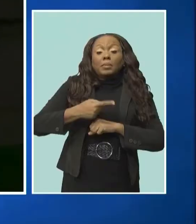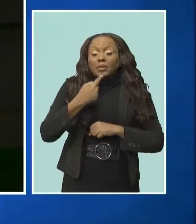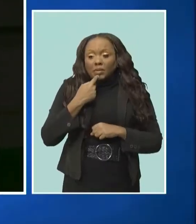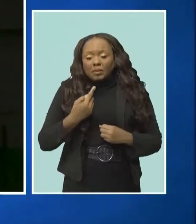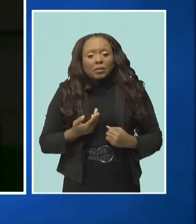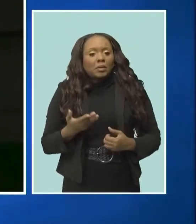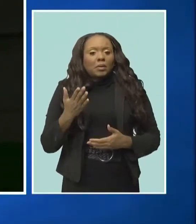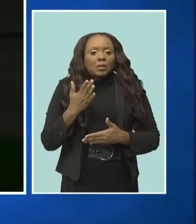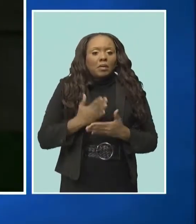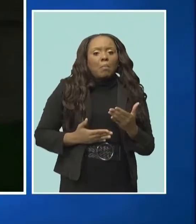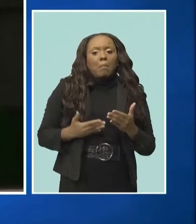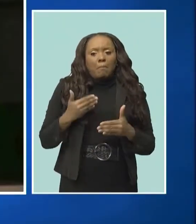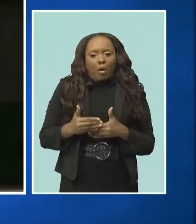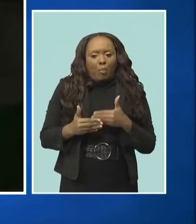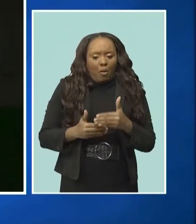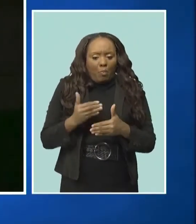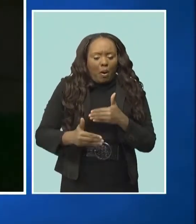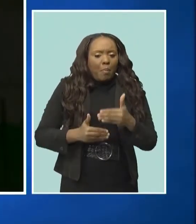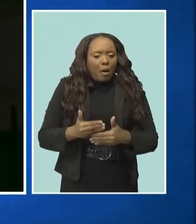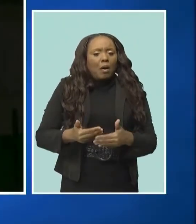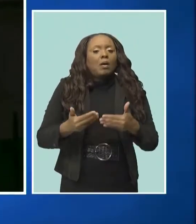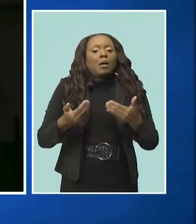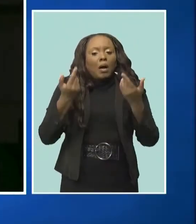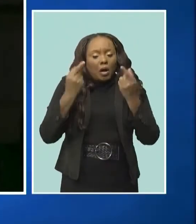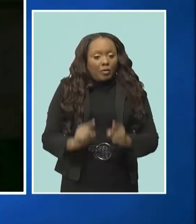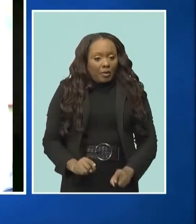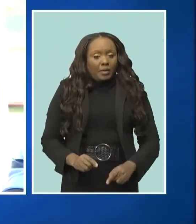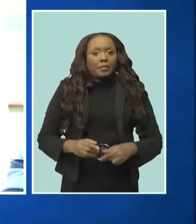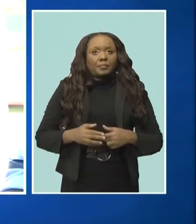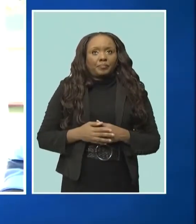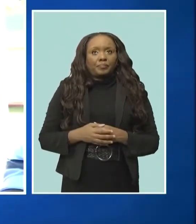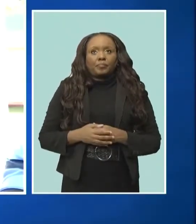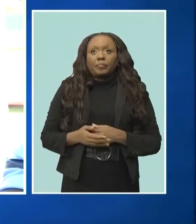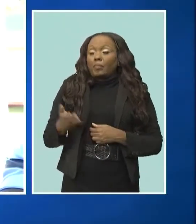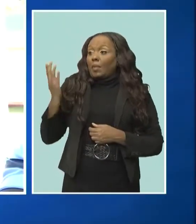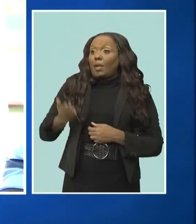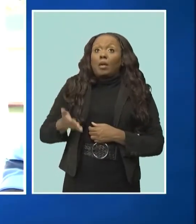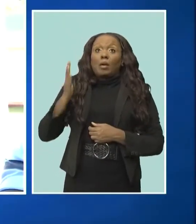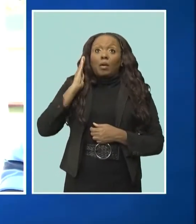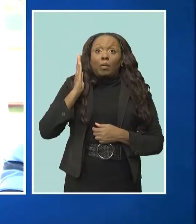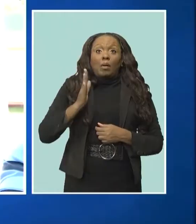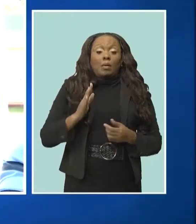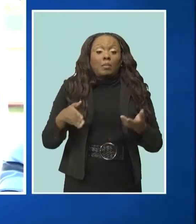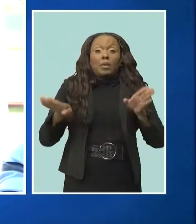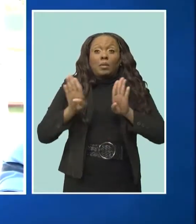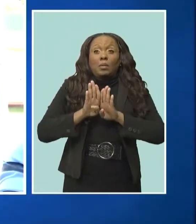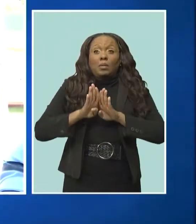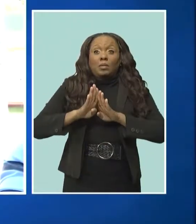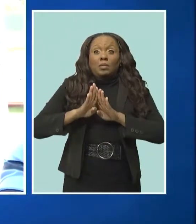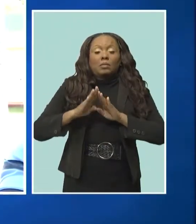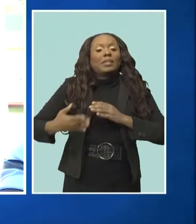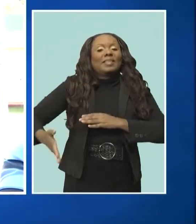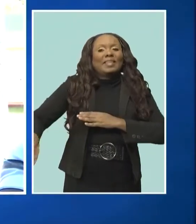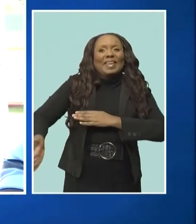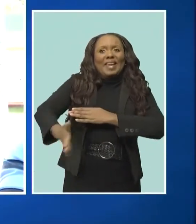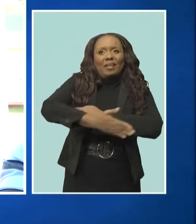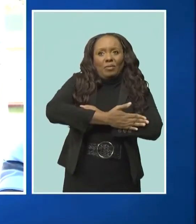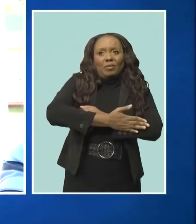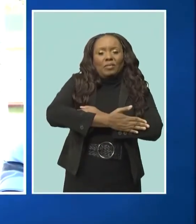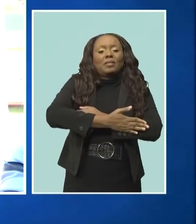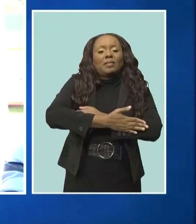that some steps have already been agreed to. We are going to be closing the gate at 9:30. We